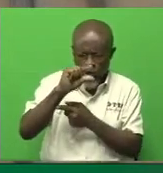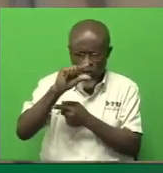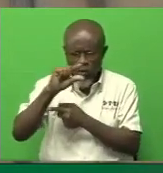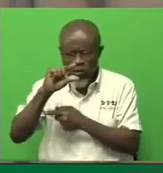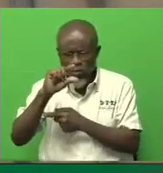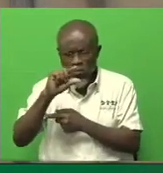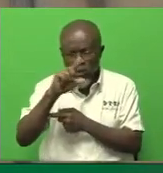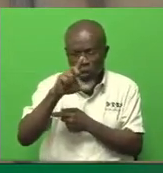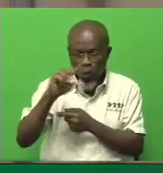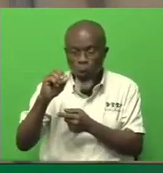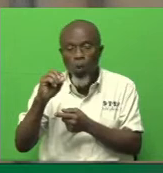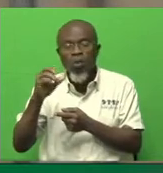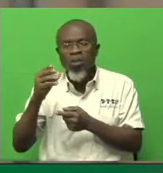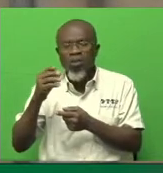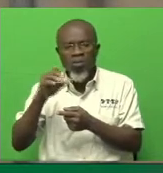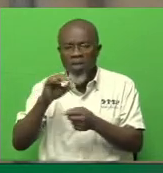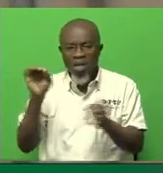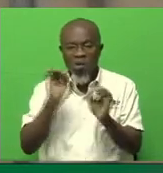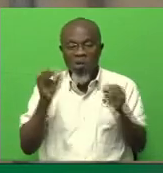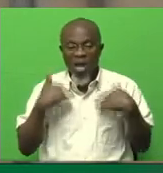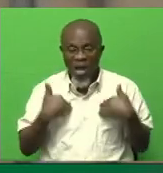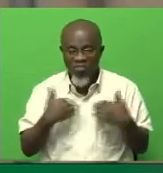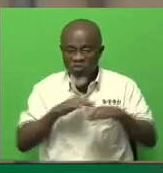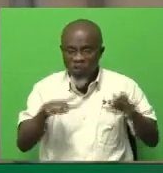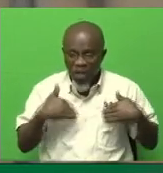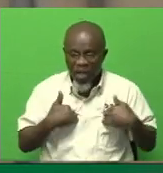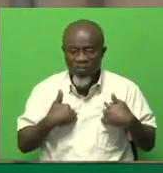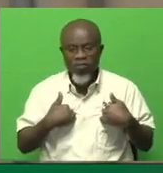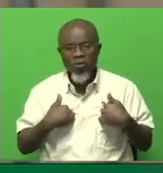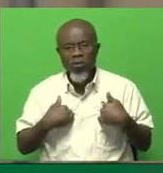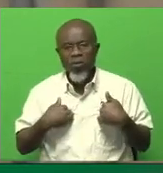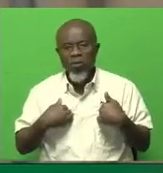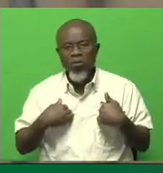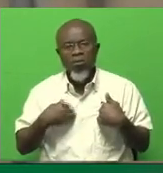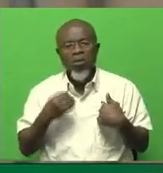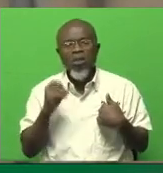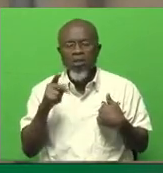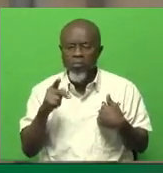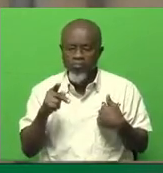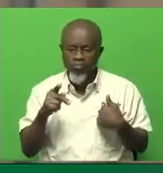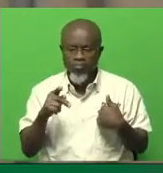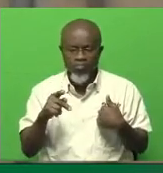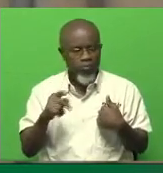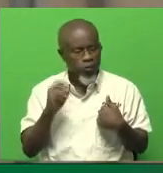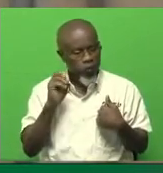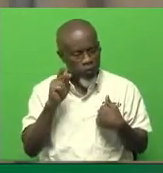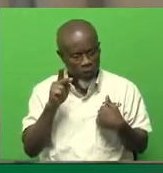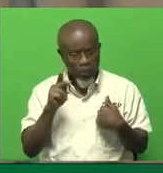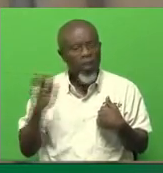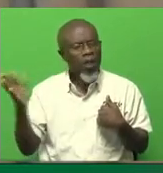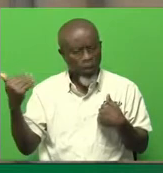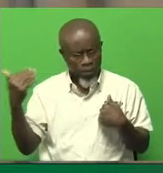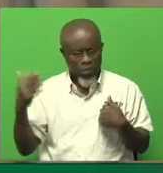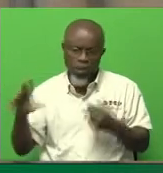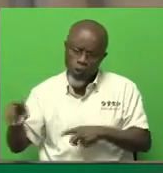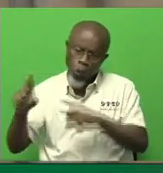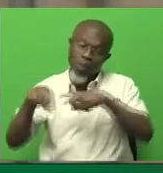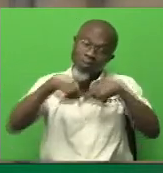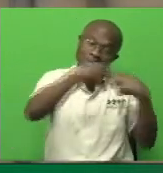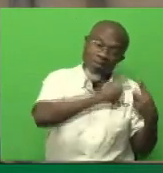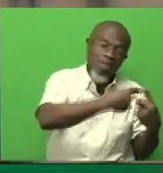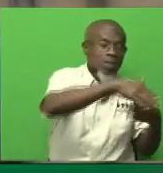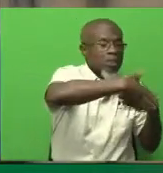prescription filled because Pharmacy Aid didn't order but Pharmacy be order so please don't